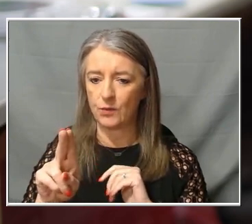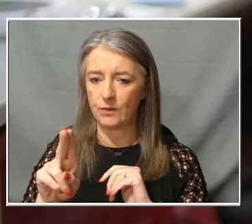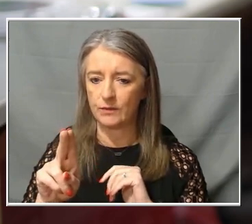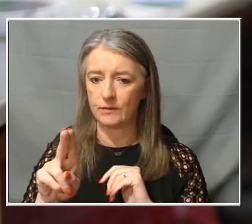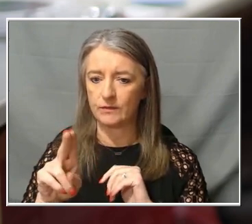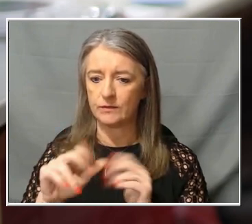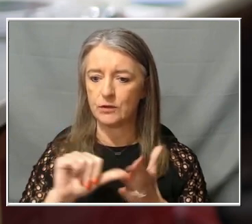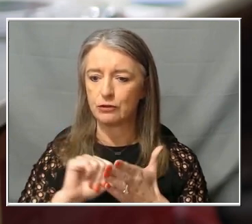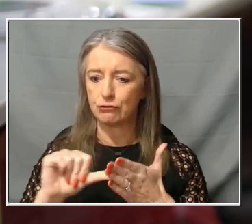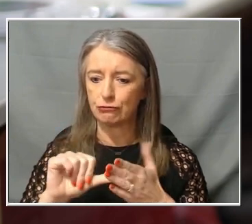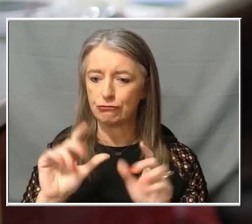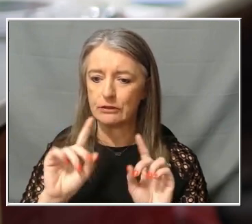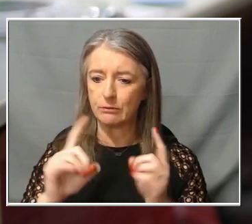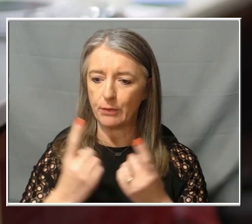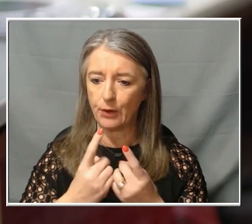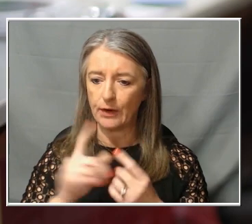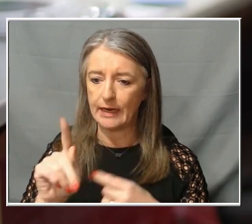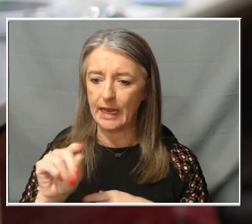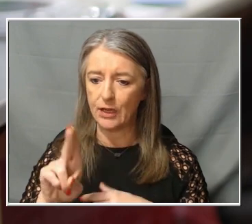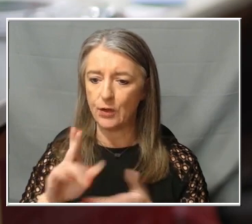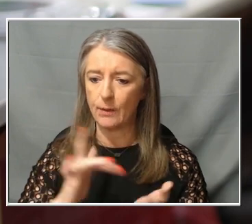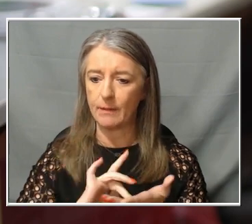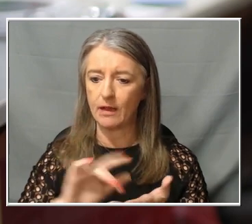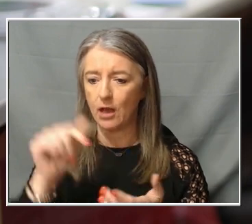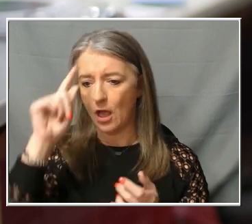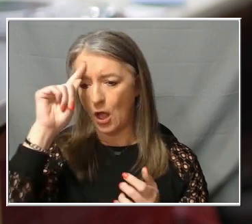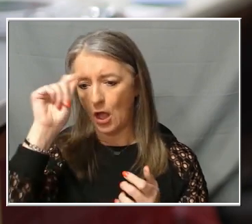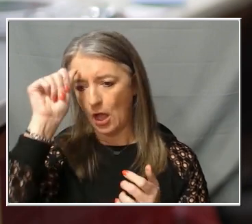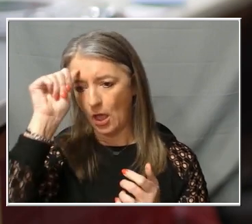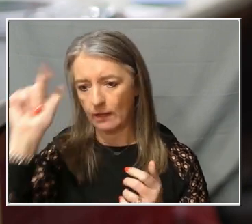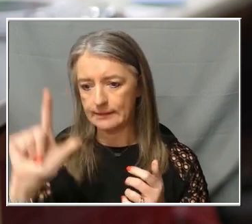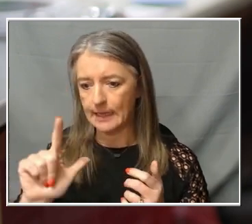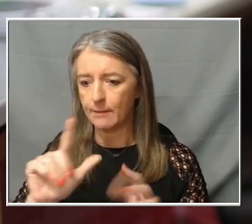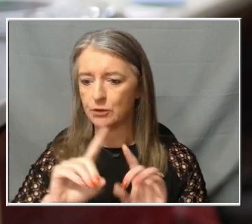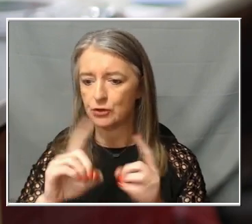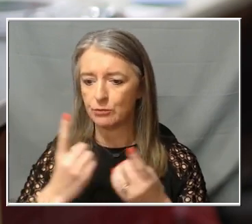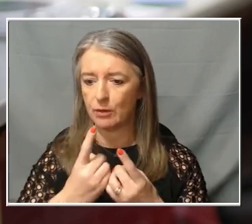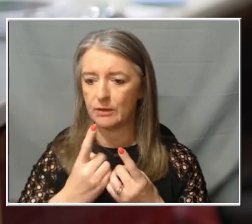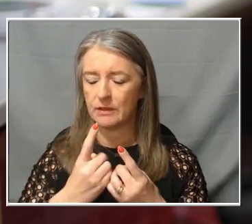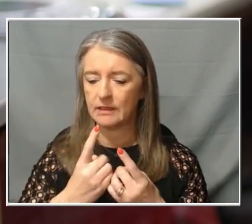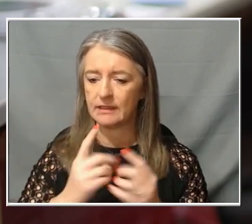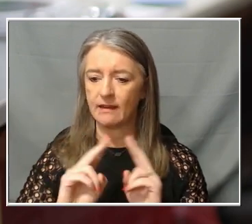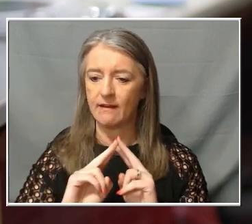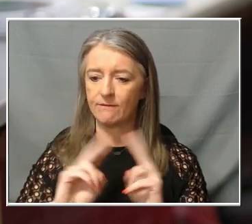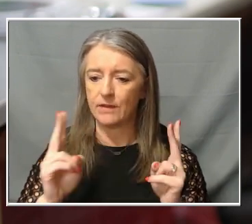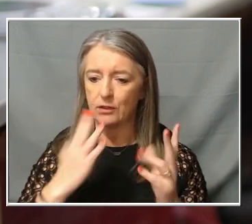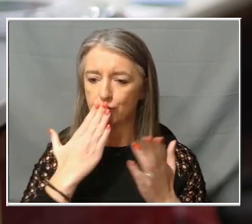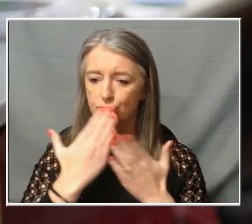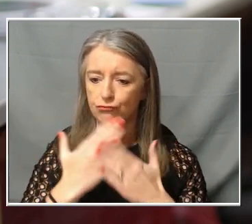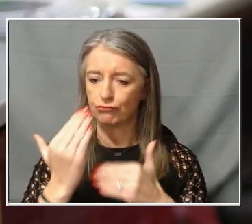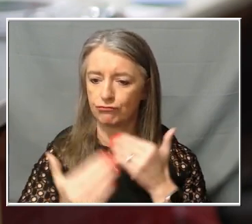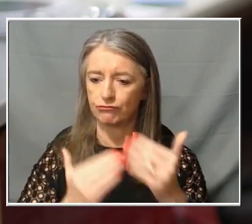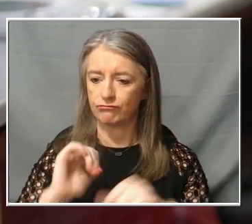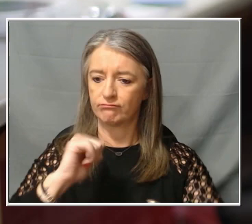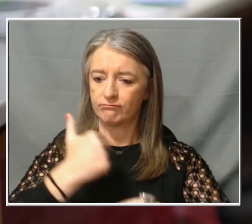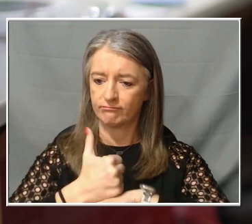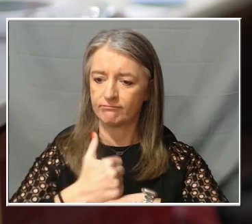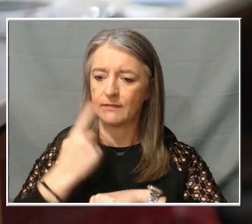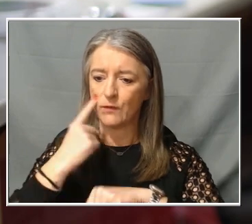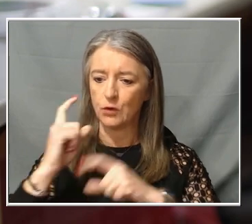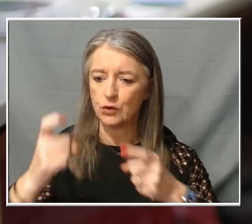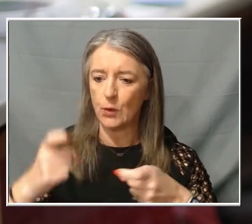neurosurgery department or KU Med Alzheimer department, and there is a very good process in place for that.